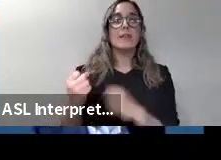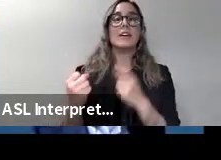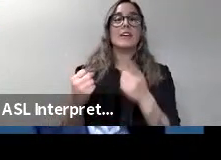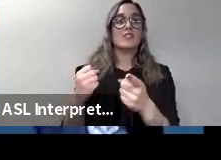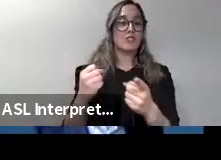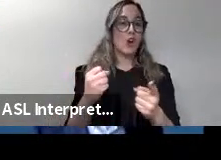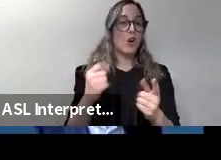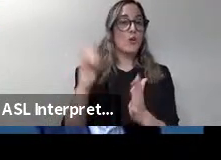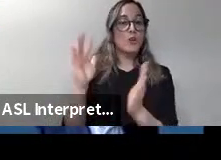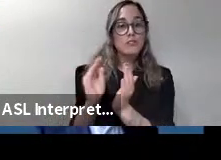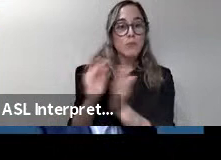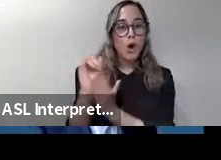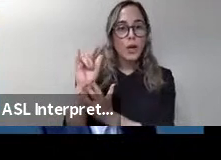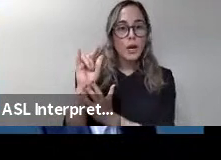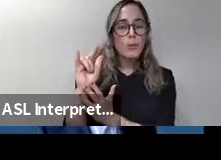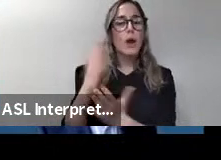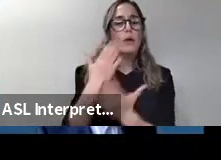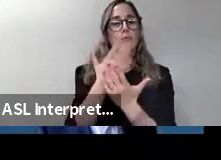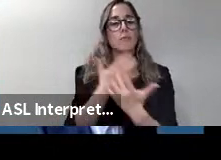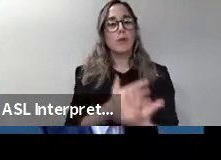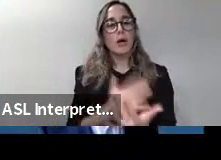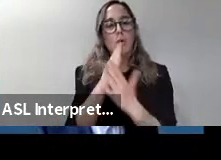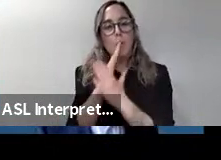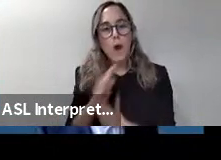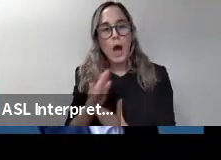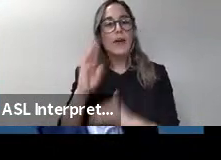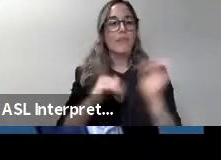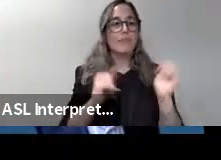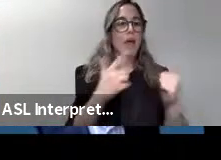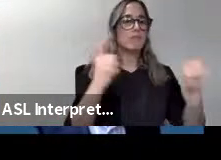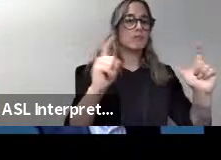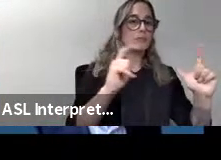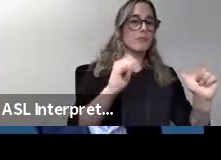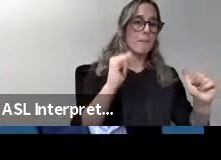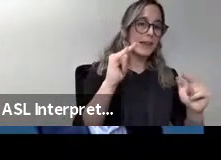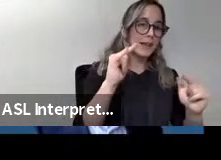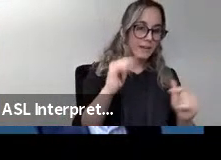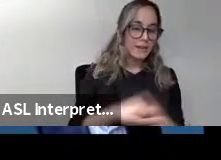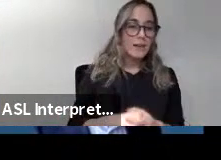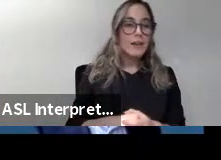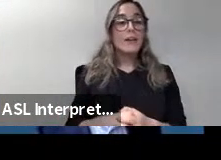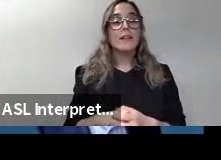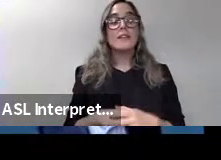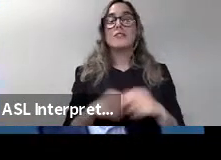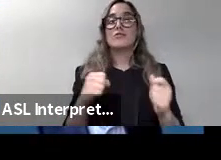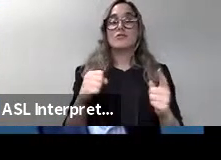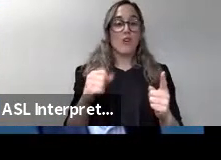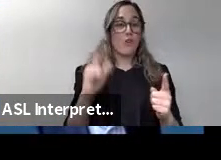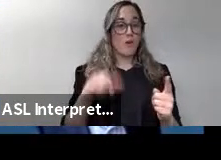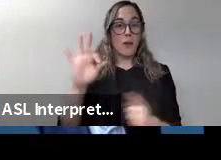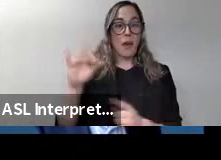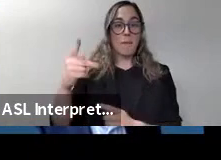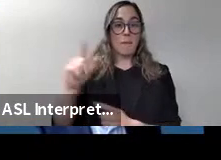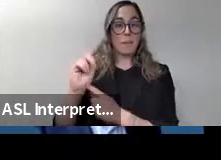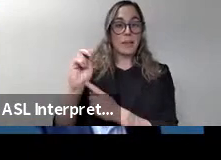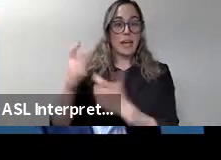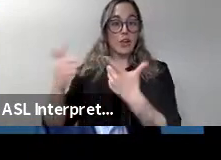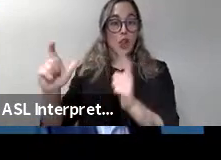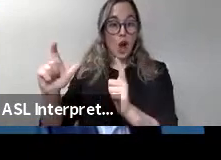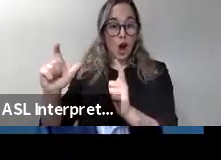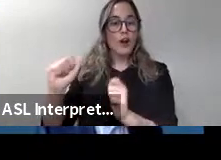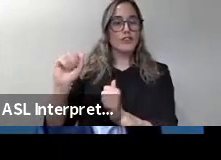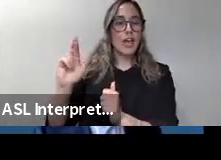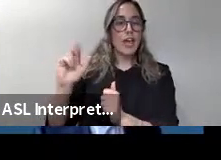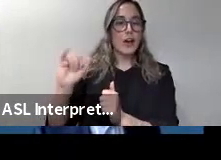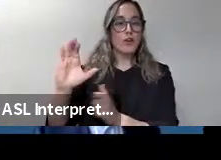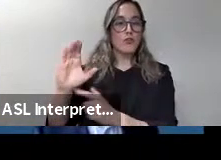tend to be somewhat quieter than larger, heavier aircraft. Consequently, greater numbers of overflights of the smaller aircraft would be required to produce